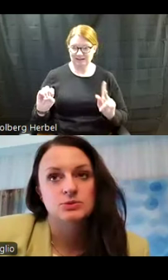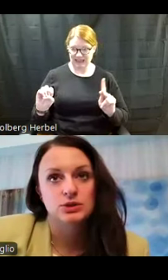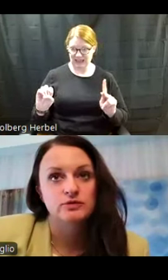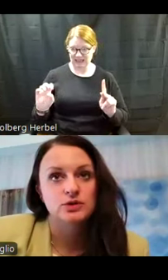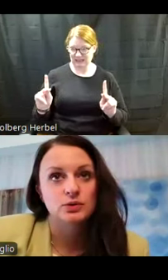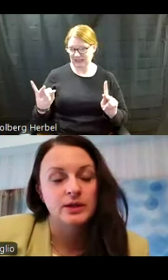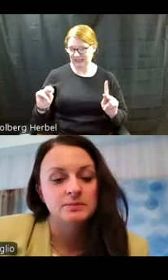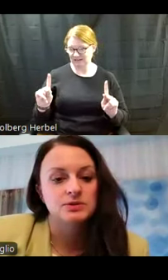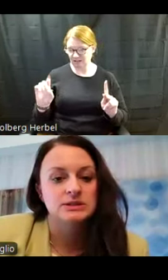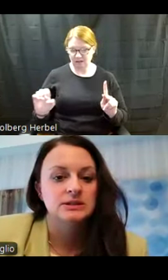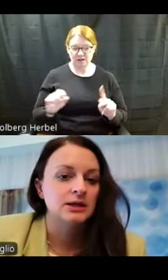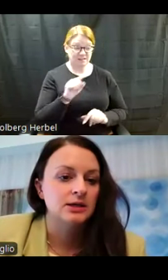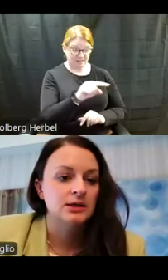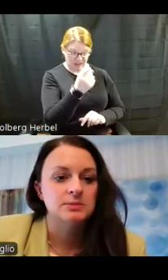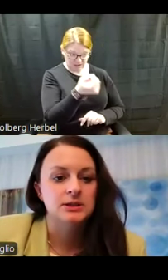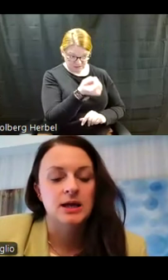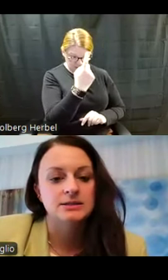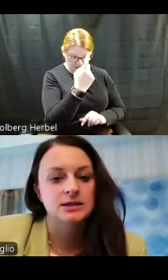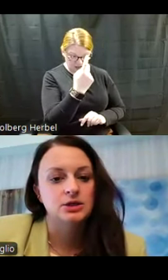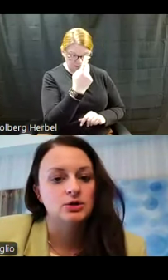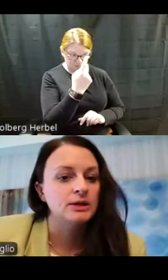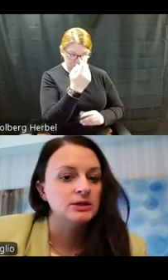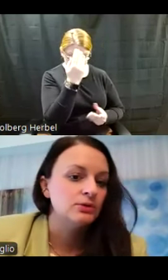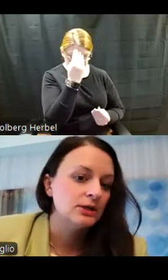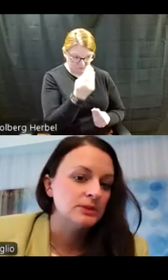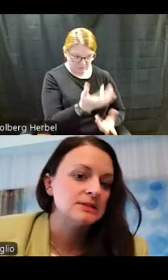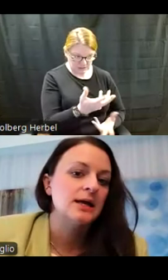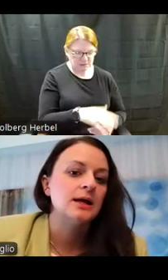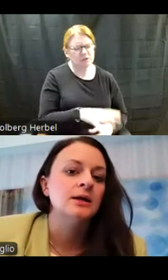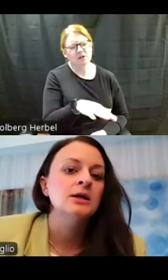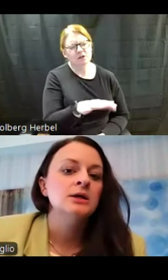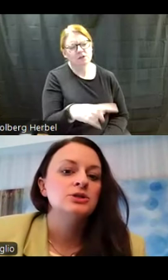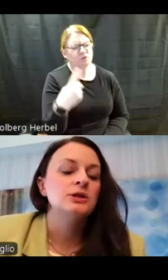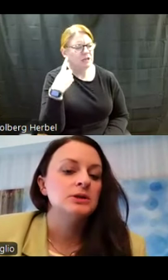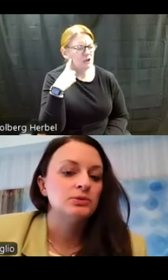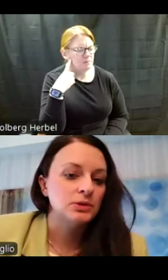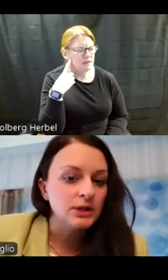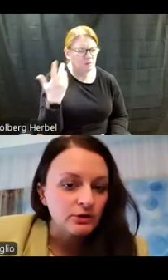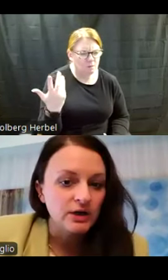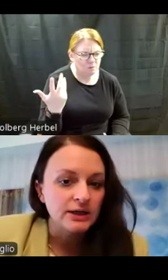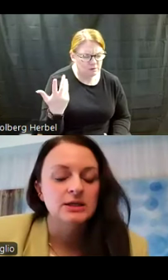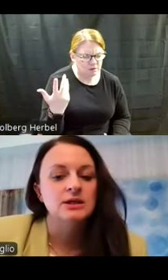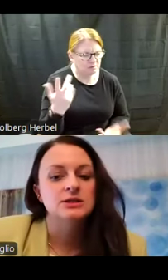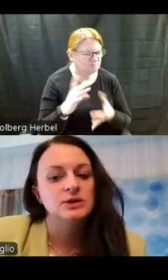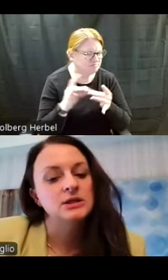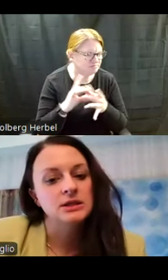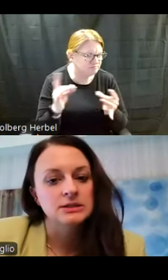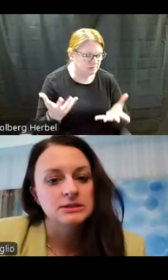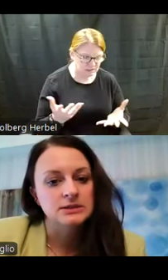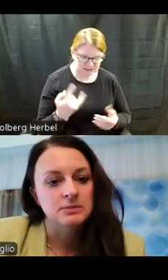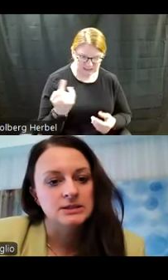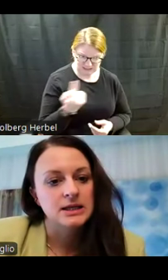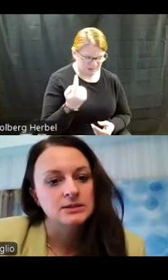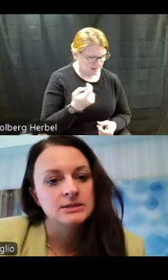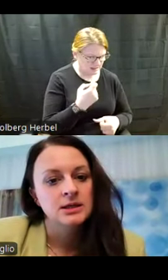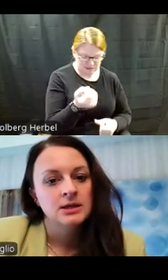understands what you've told them. So this again can be asking, what did you hear me say? Do you need me to clarify anything? Is there anything that